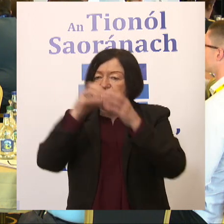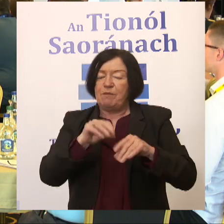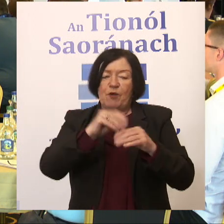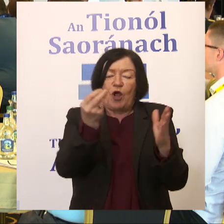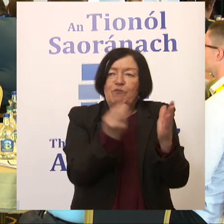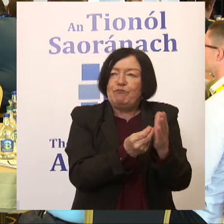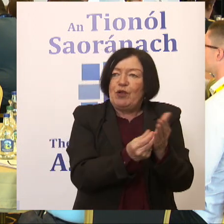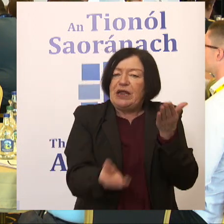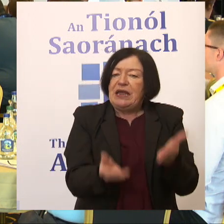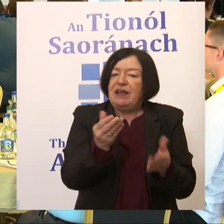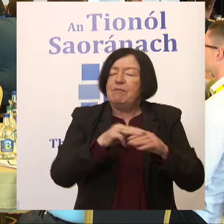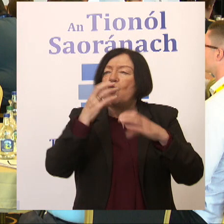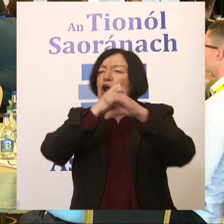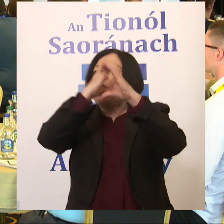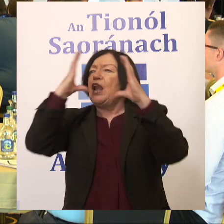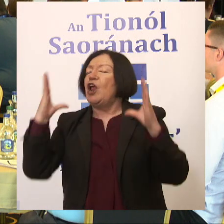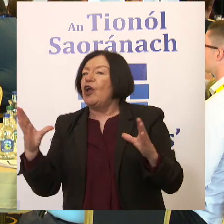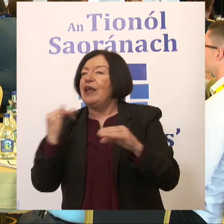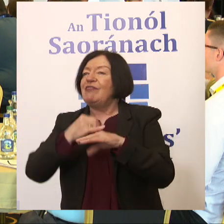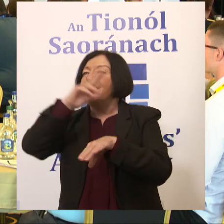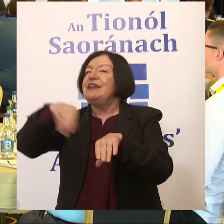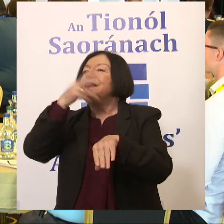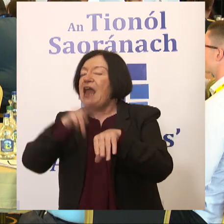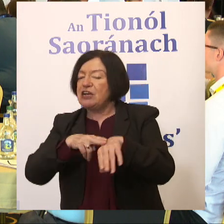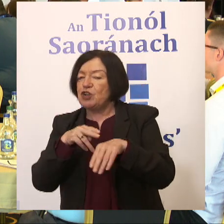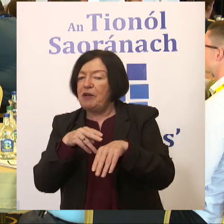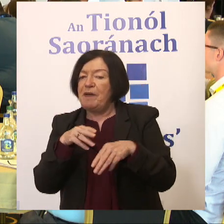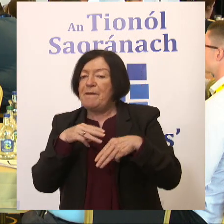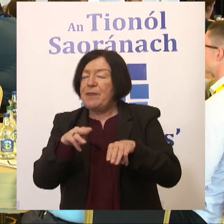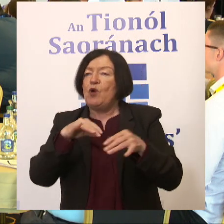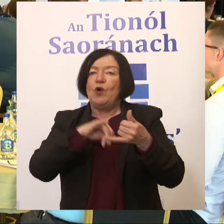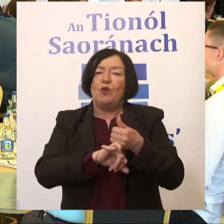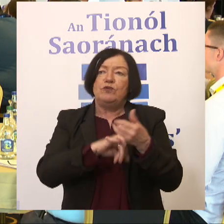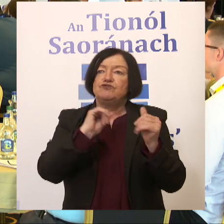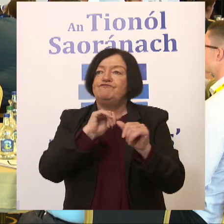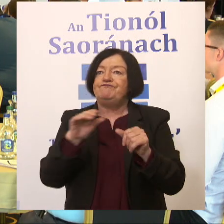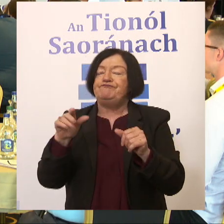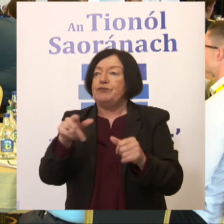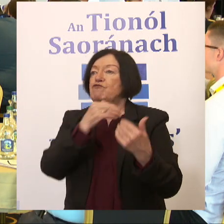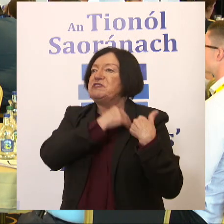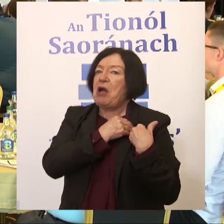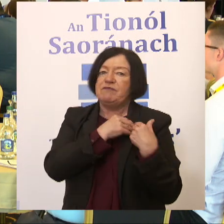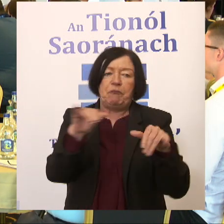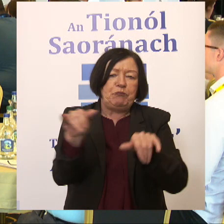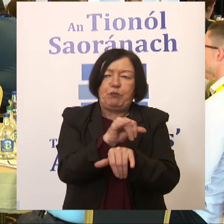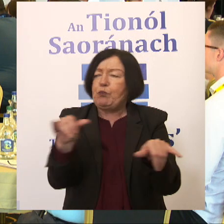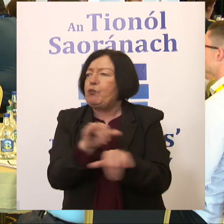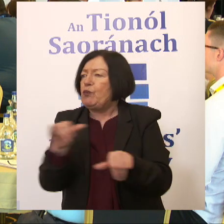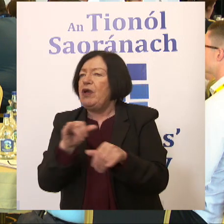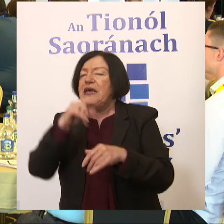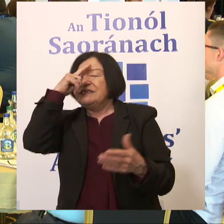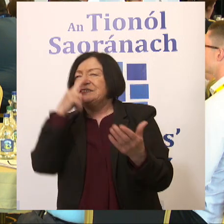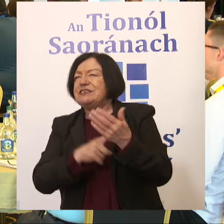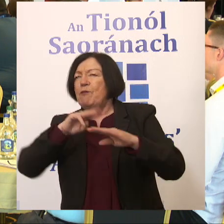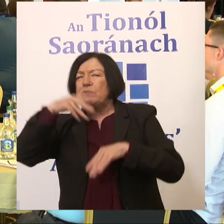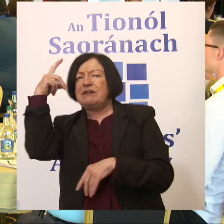balances, whereas maybe it's clear in national approaches around who's ultimately responsible for what. So decision making can be more